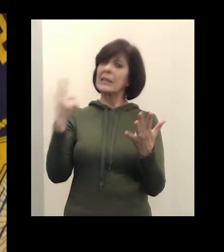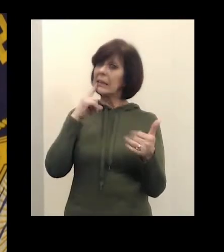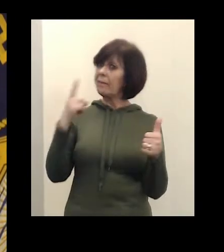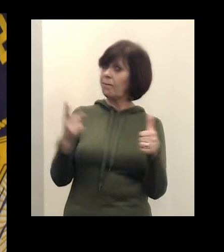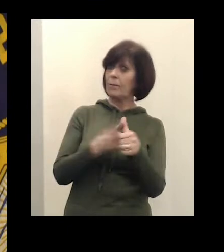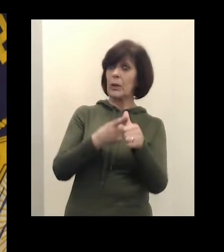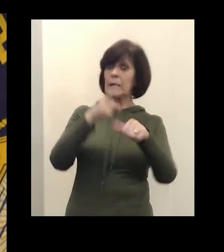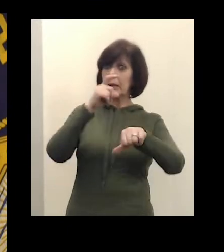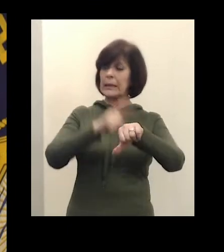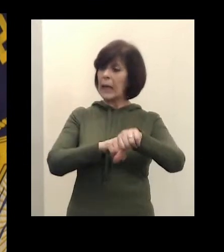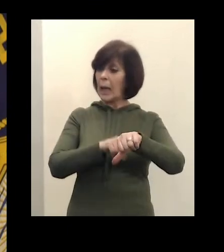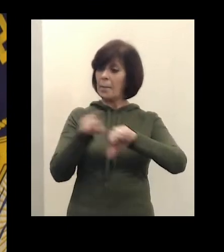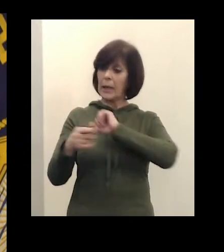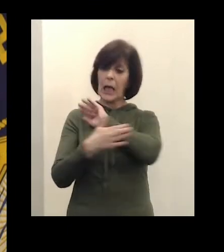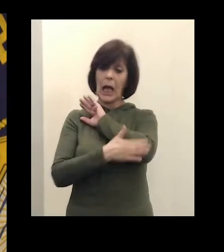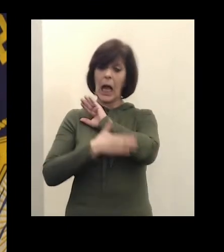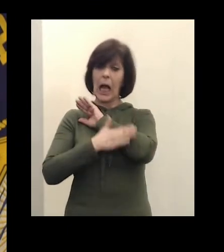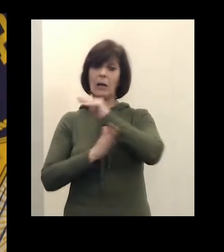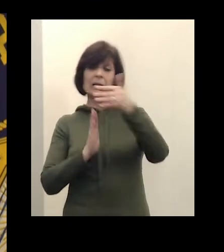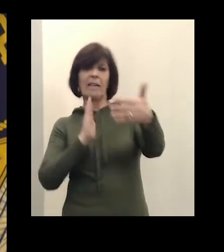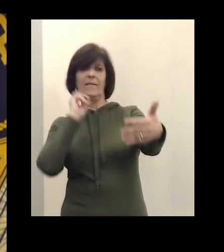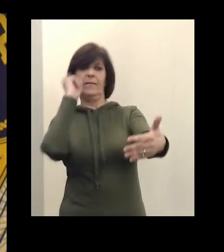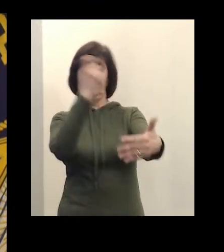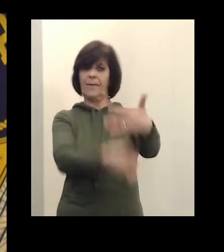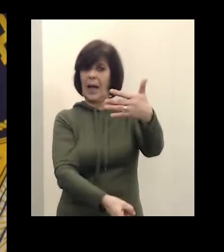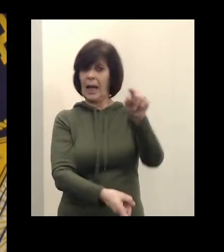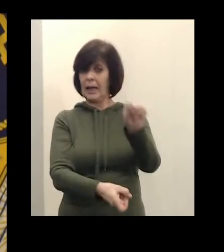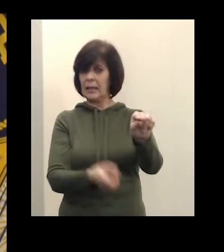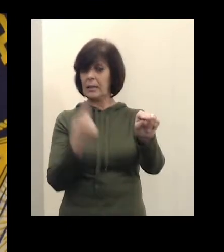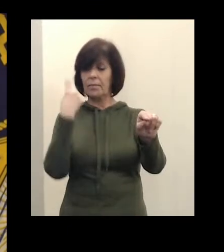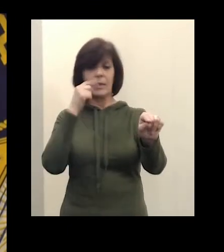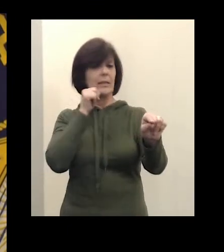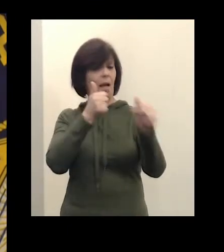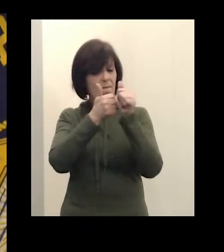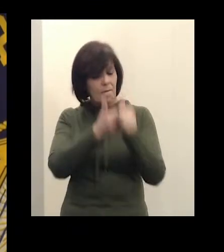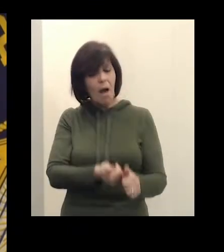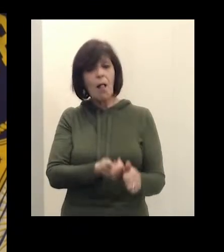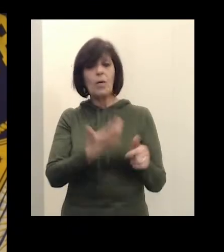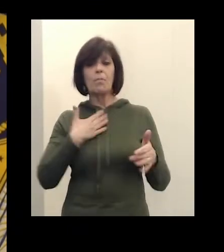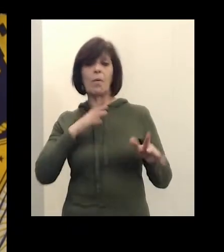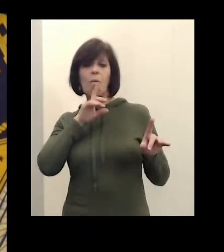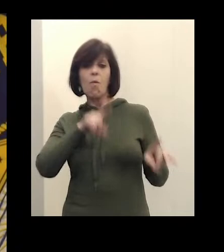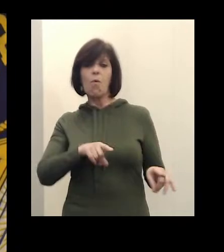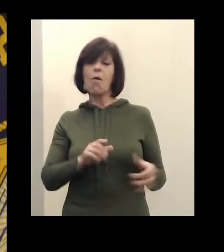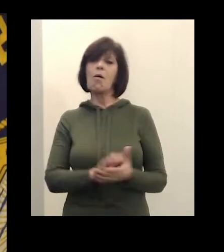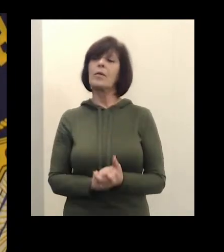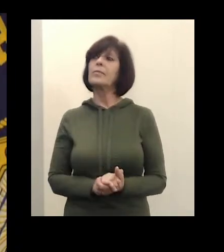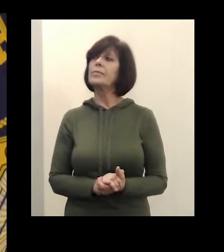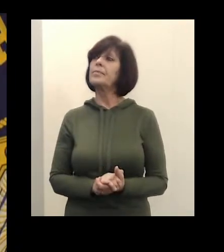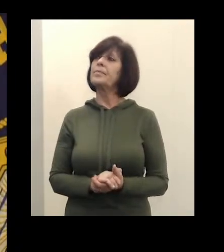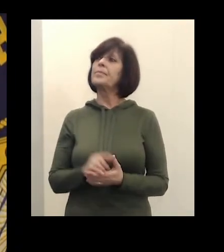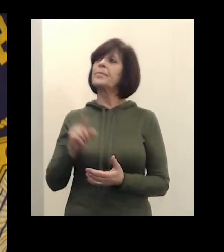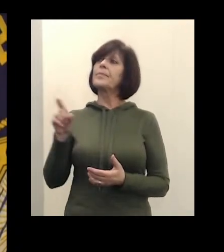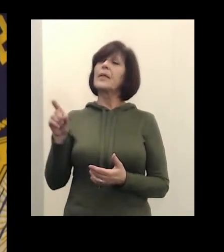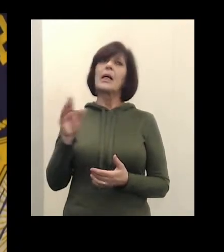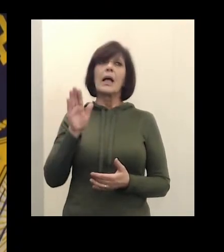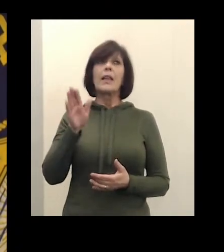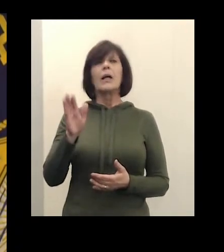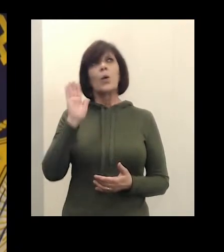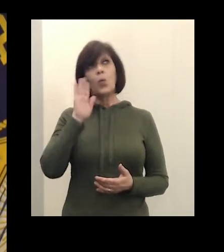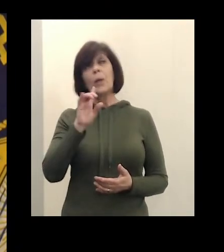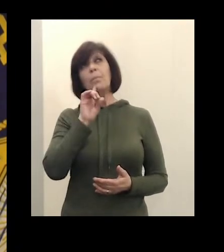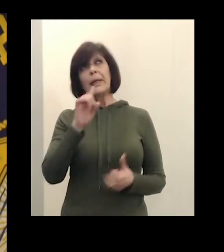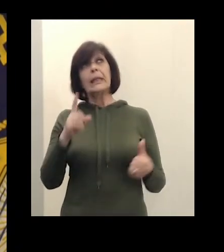the county fining a municipality for not following orders. This would be, to my knowledge, the